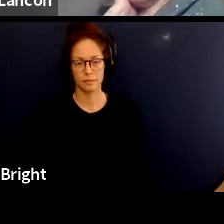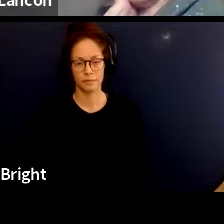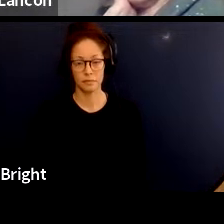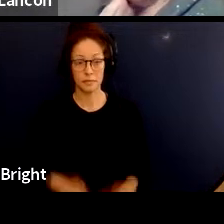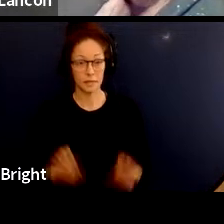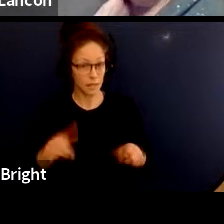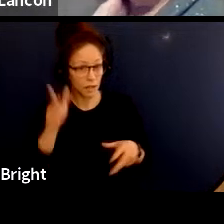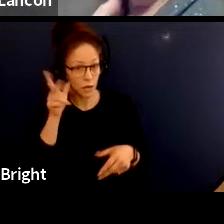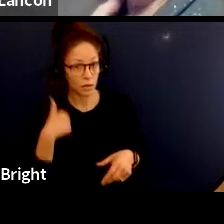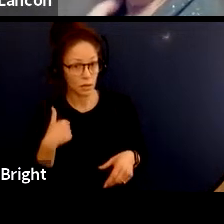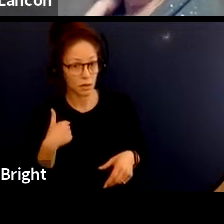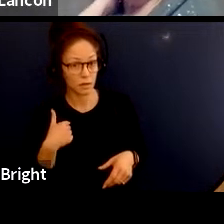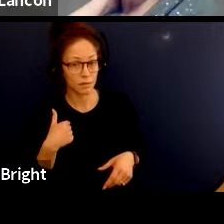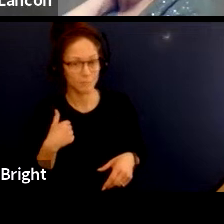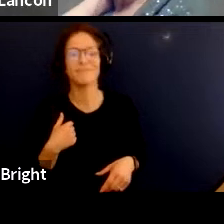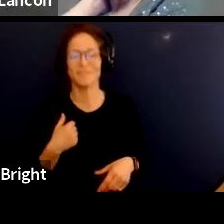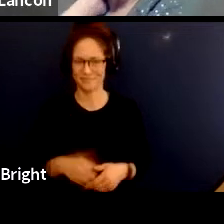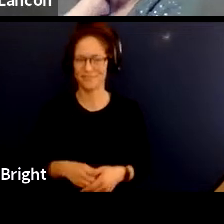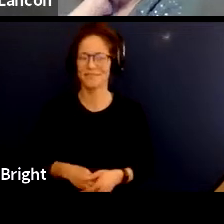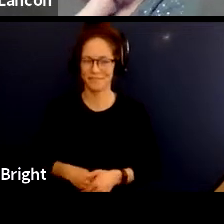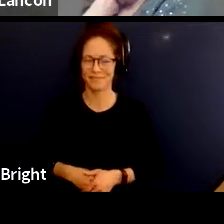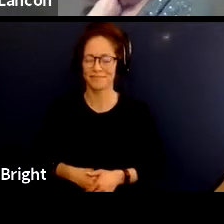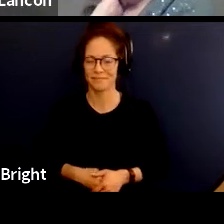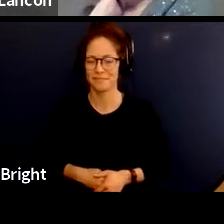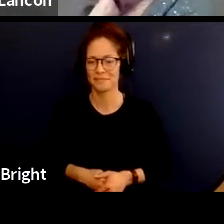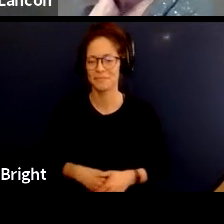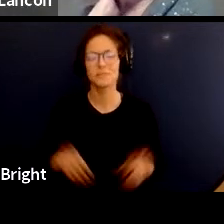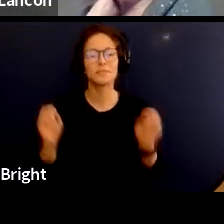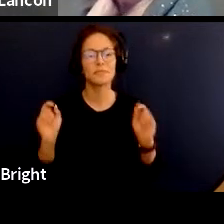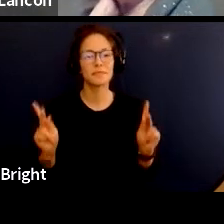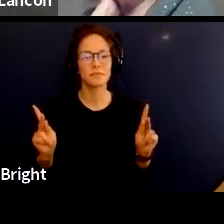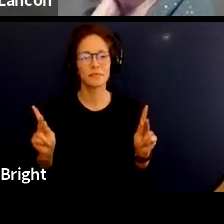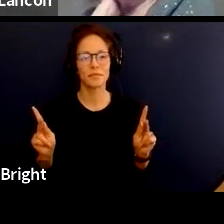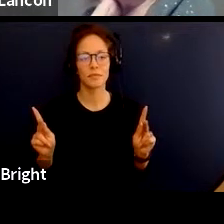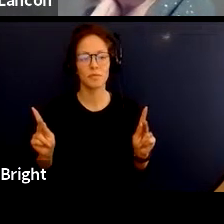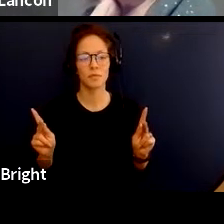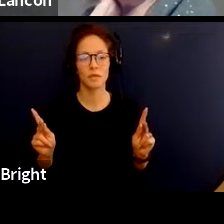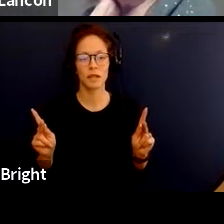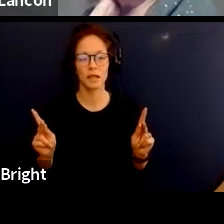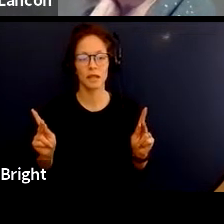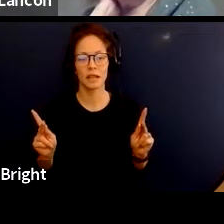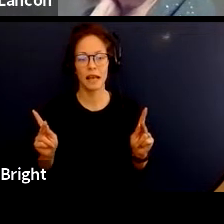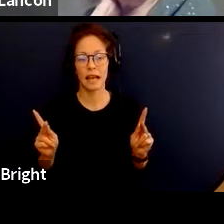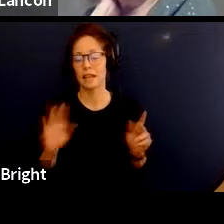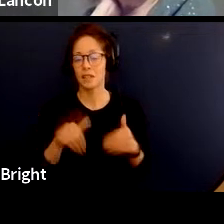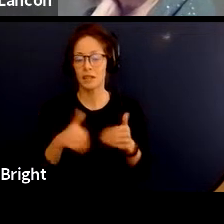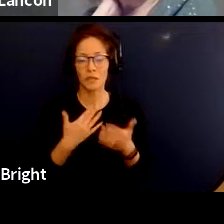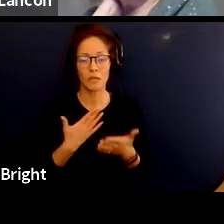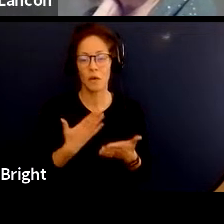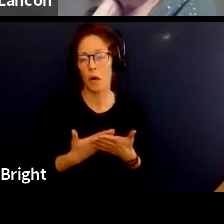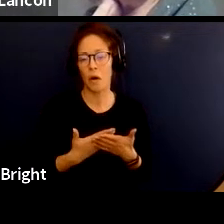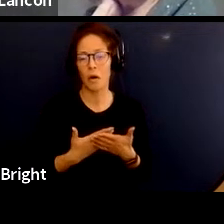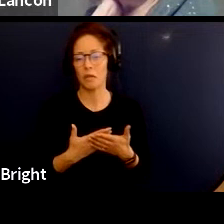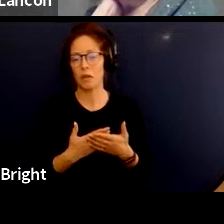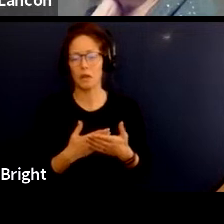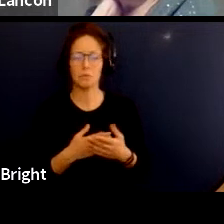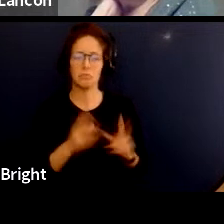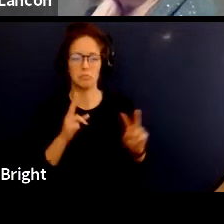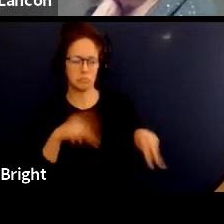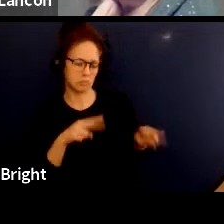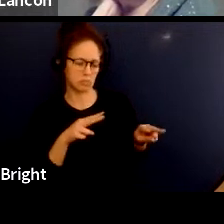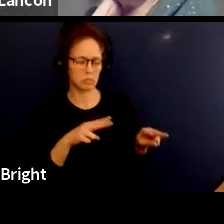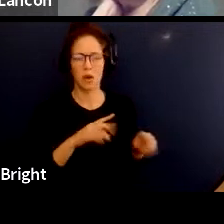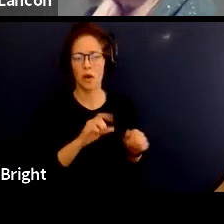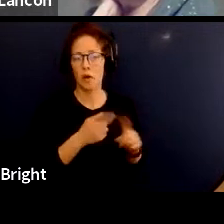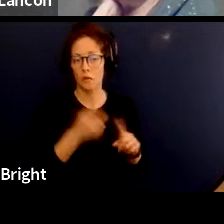Can you hear me? We can hear you. Okay. As the backlash that we get as teachers, we get